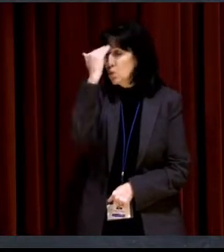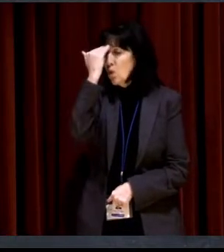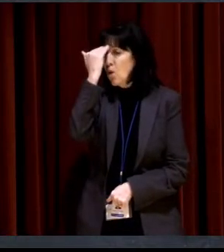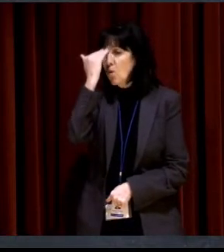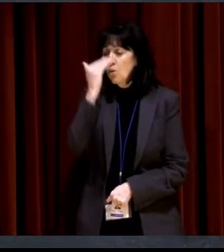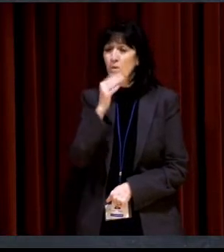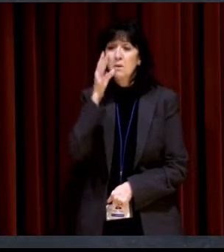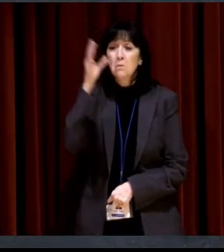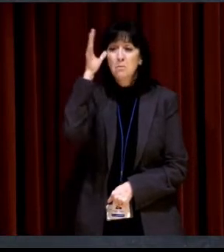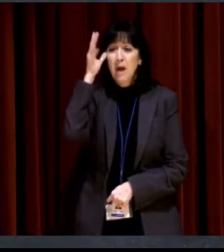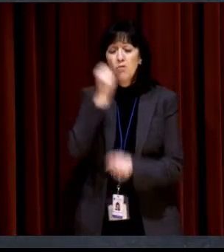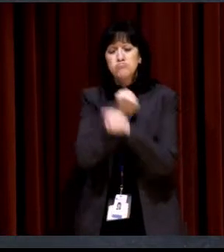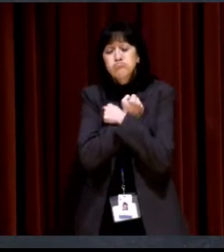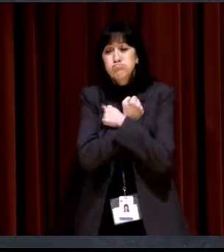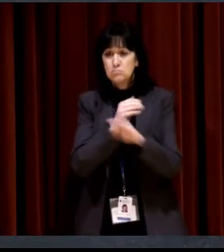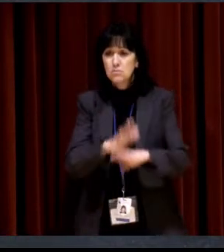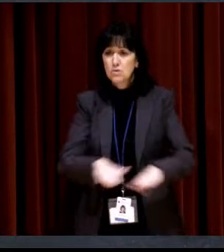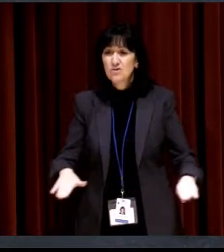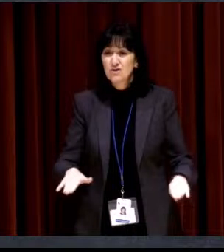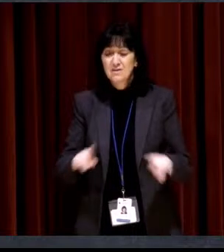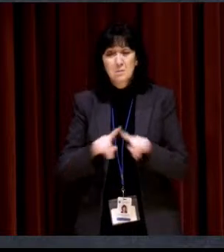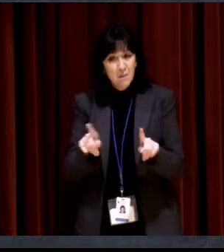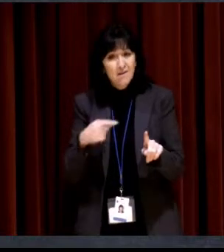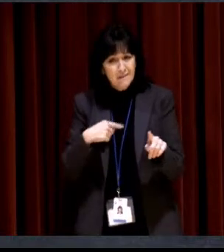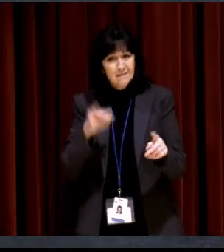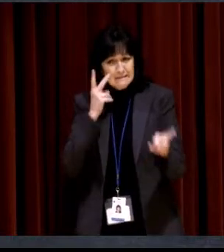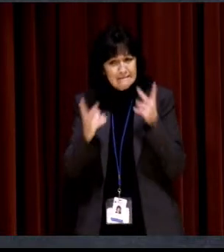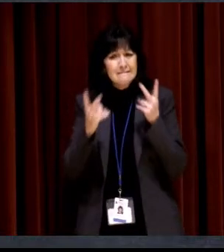high teacher turnover